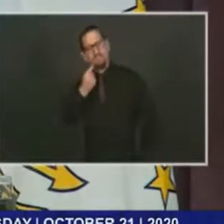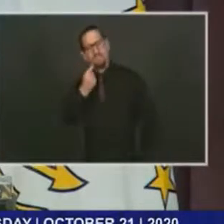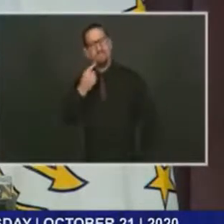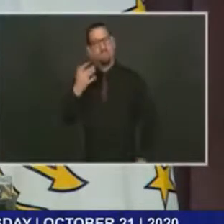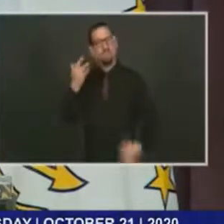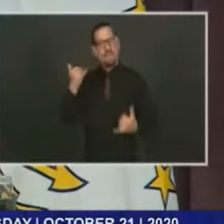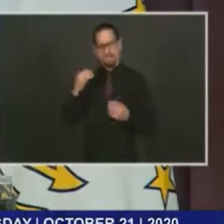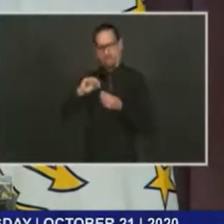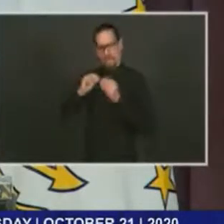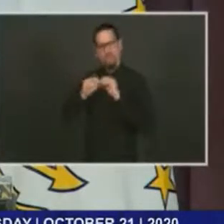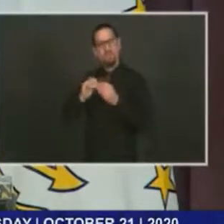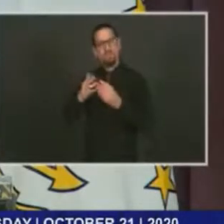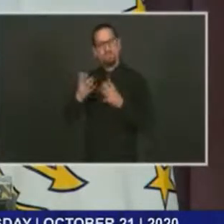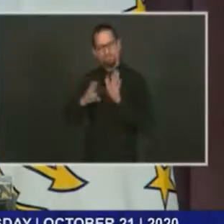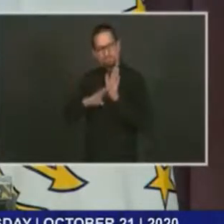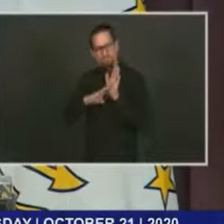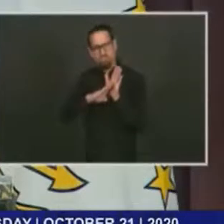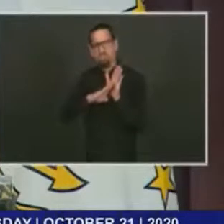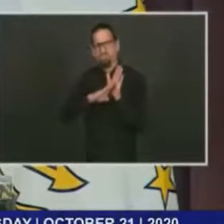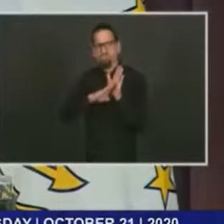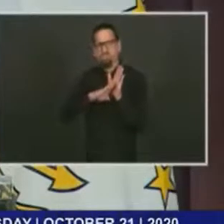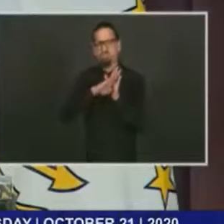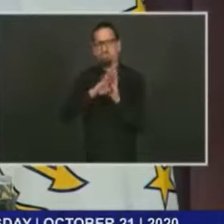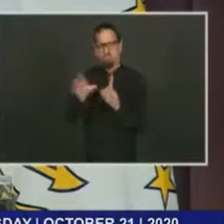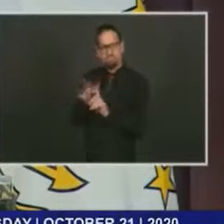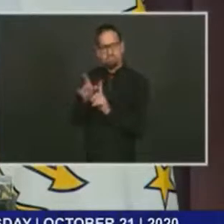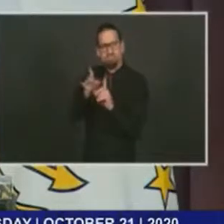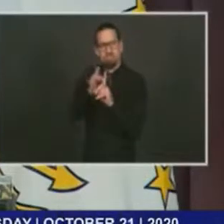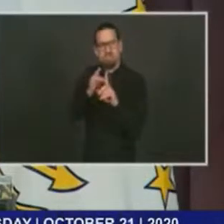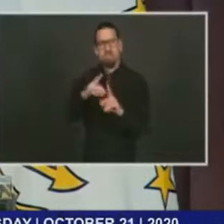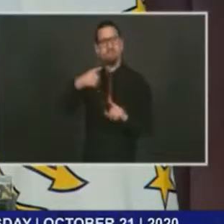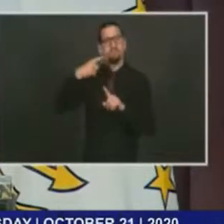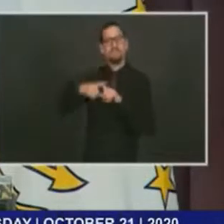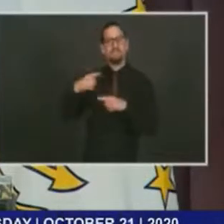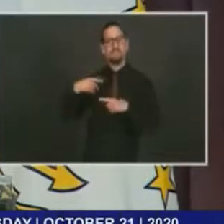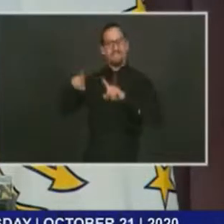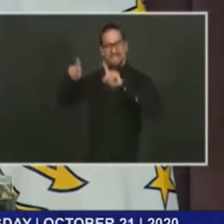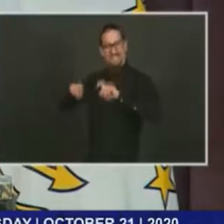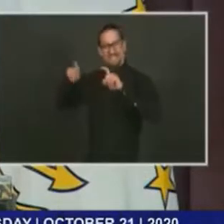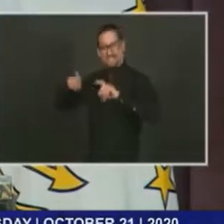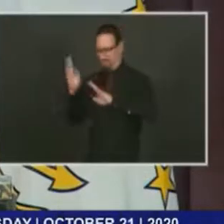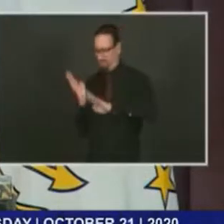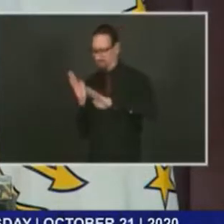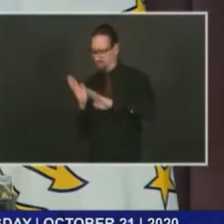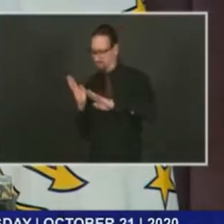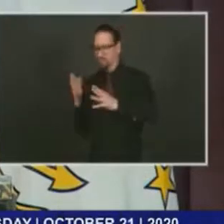increasing. Test positivity is getting up to 3%. That's high, that's too high.